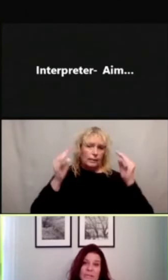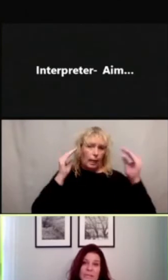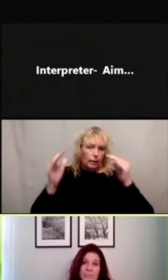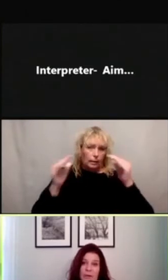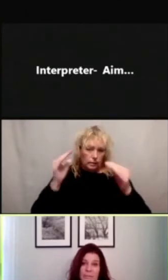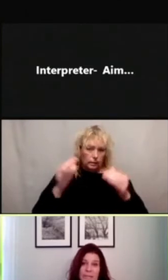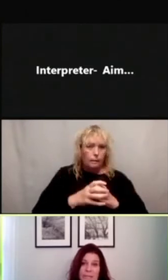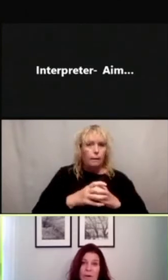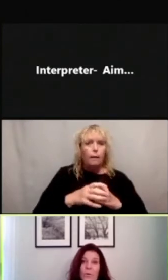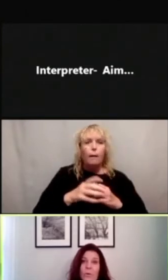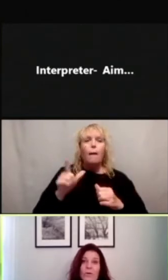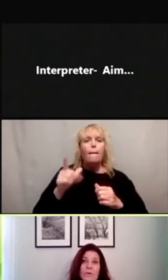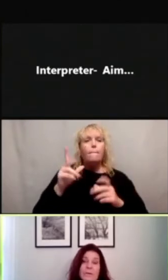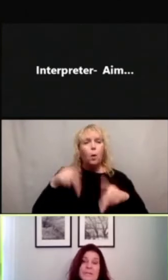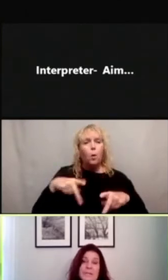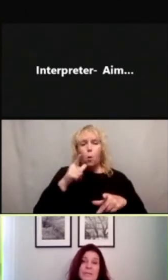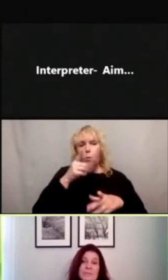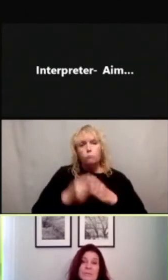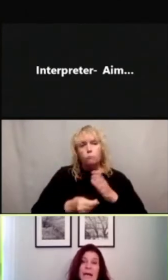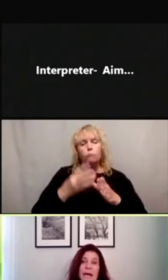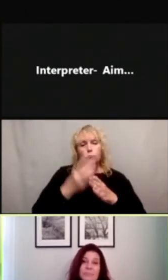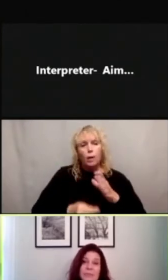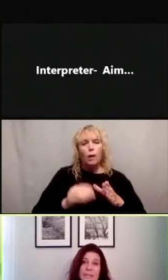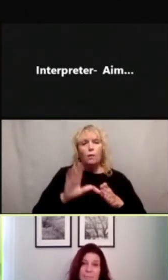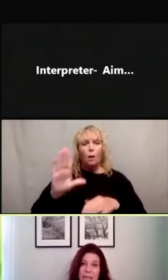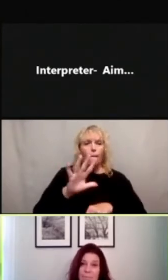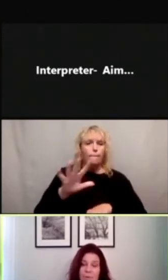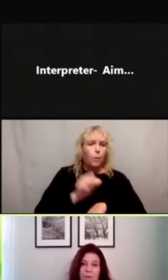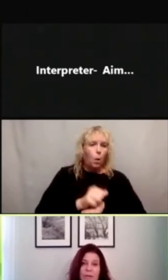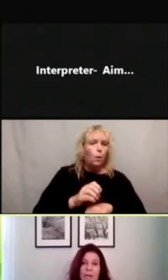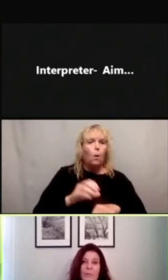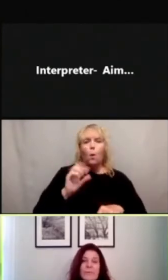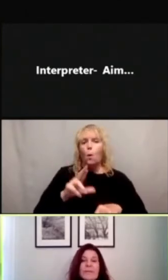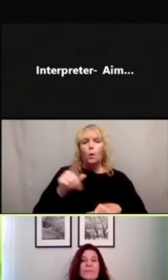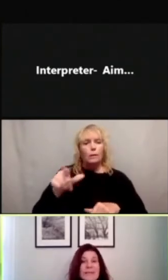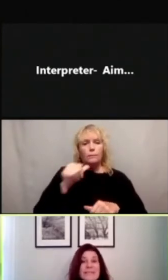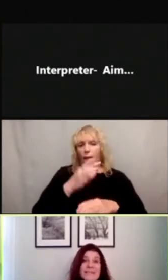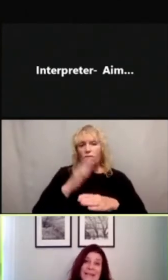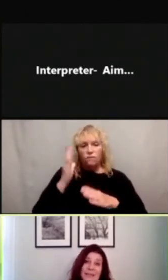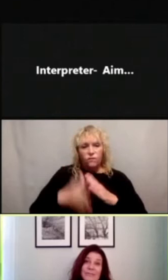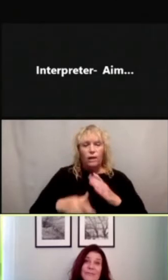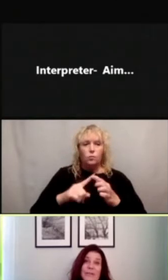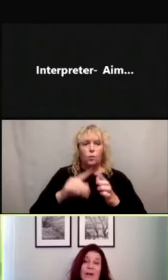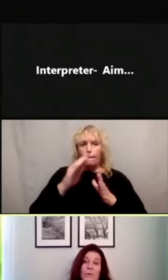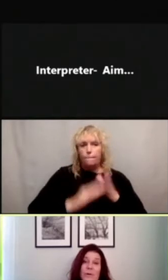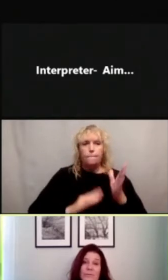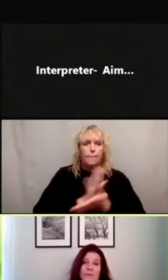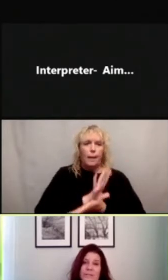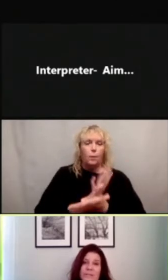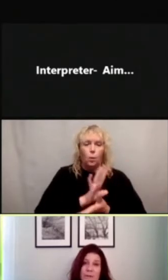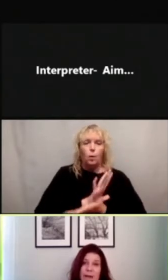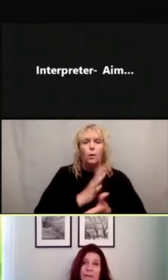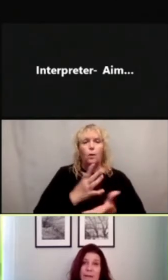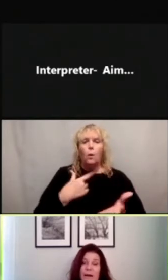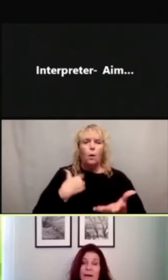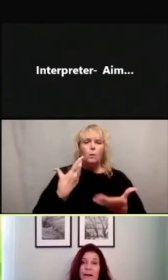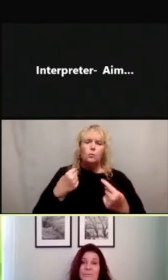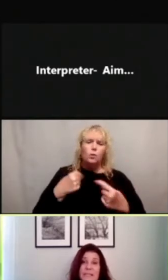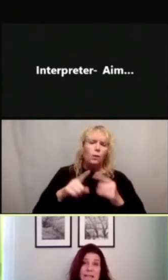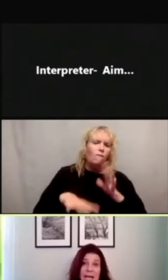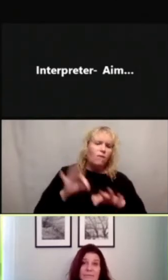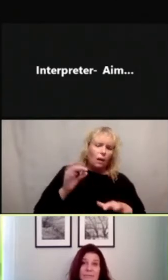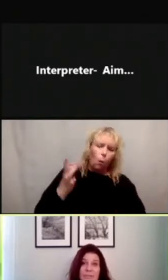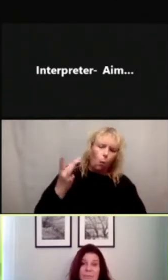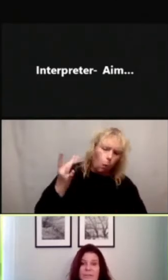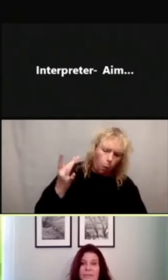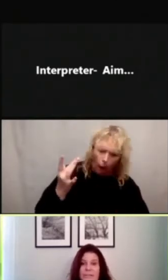patients who are missing appointments or when we see people not completing paperwork, we really want to dig down and figure out what are the reasons for that.